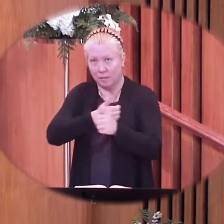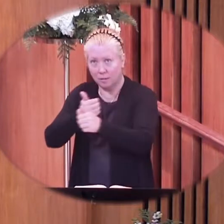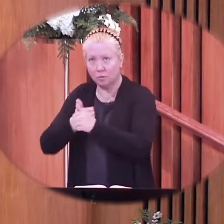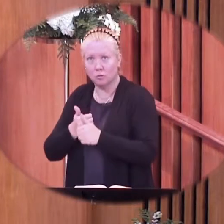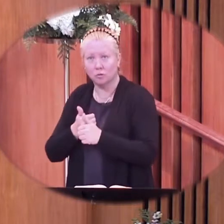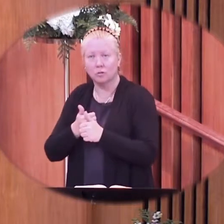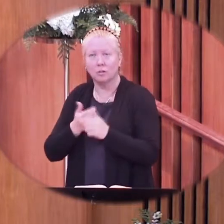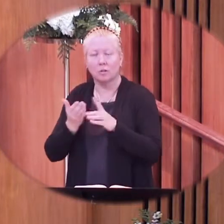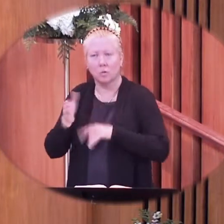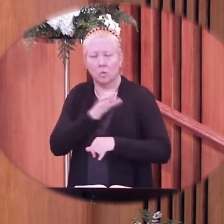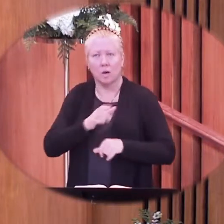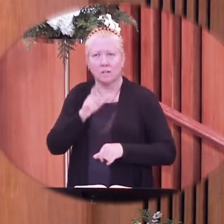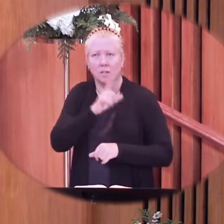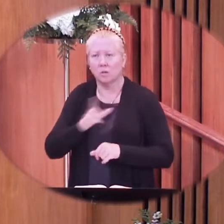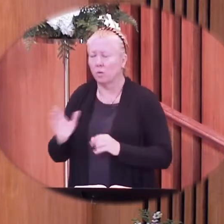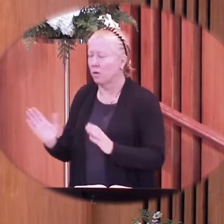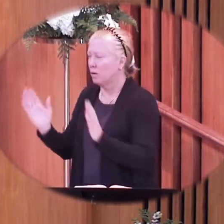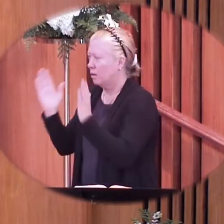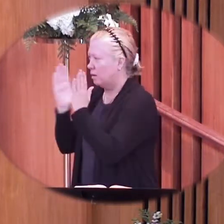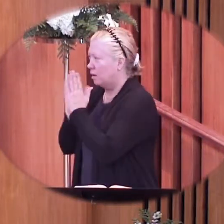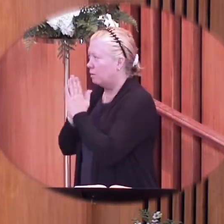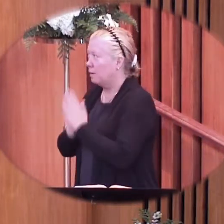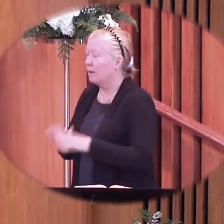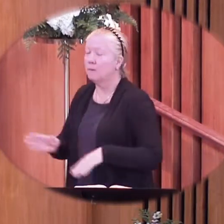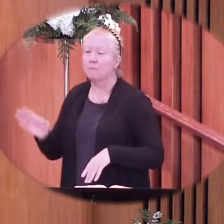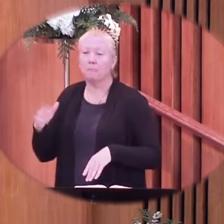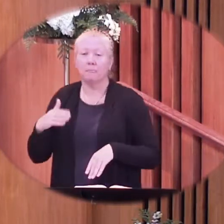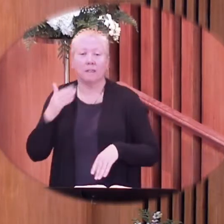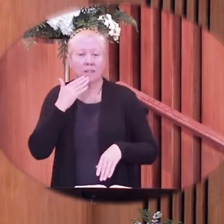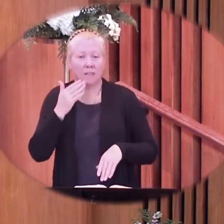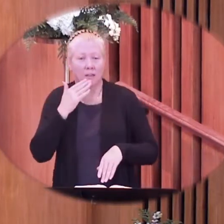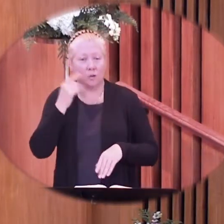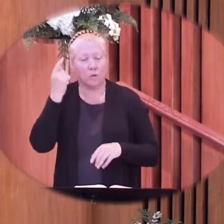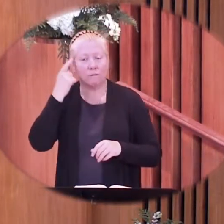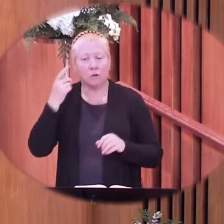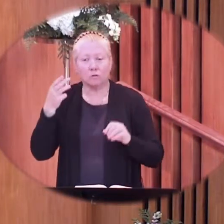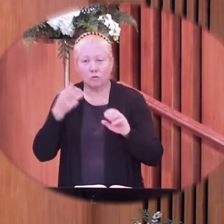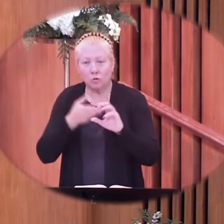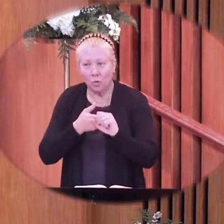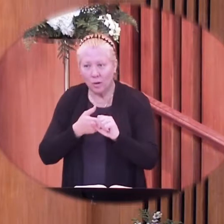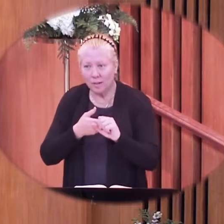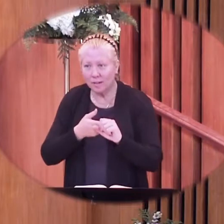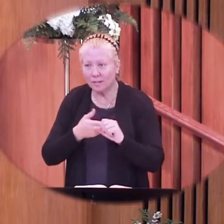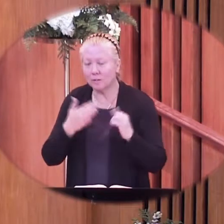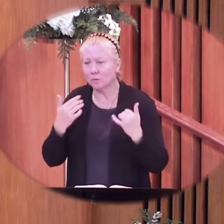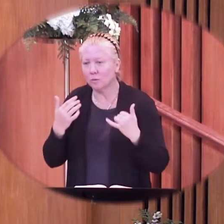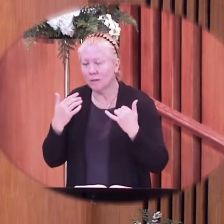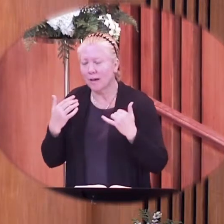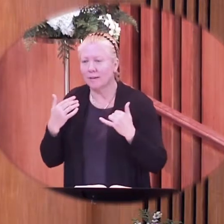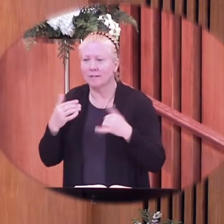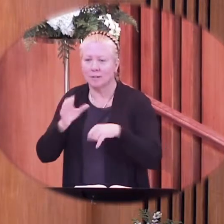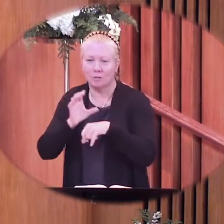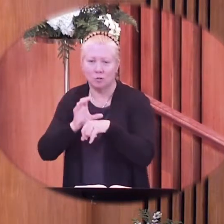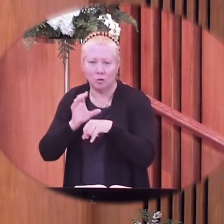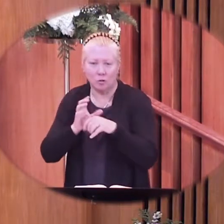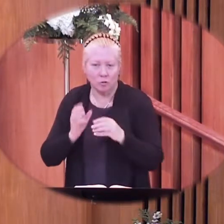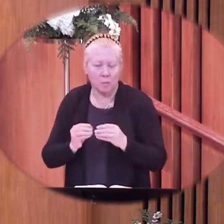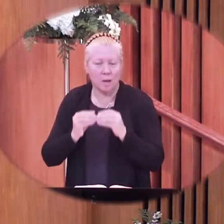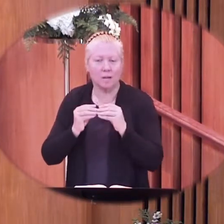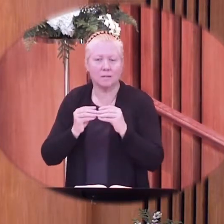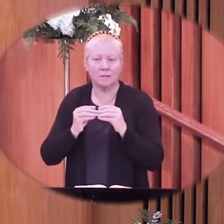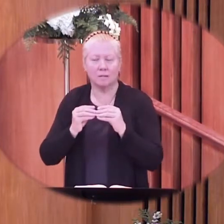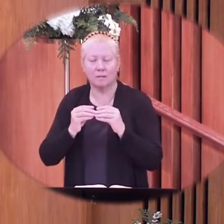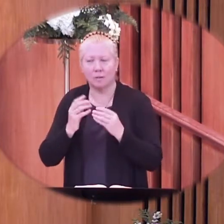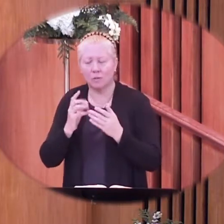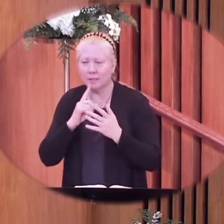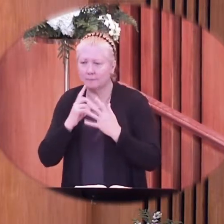Lord. Amen. Thank you so very much for joining our parish family and celebrating our faith and embracing the work